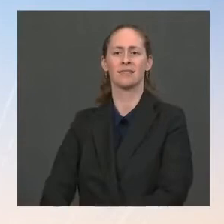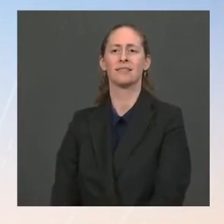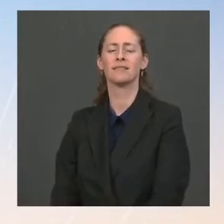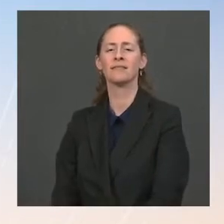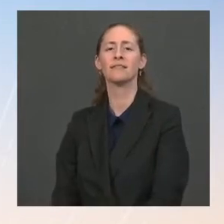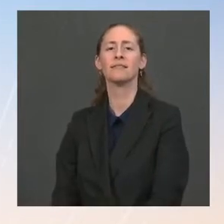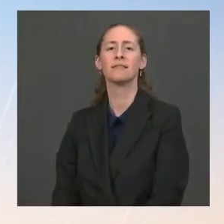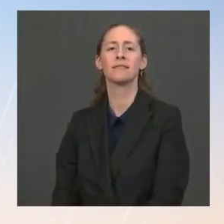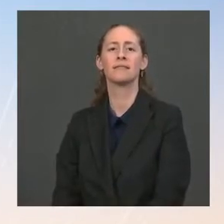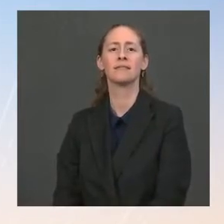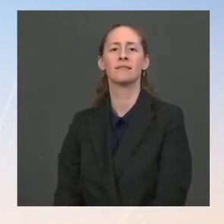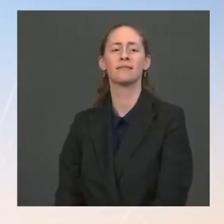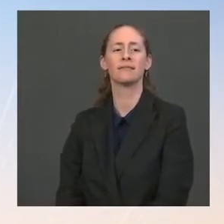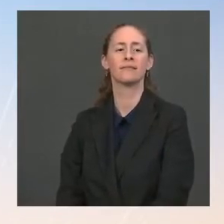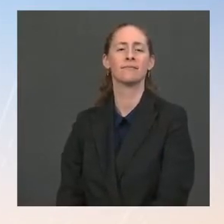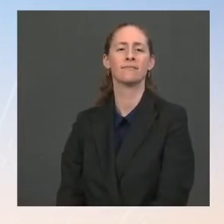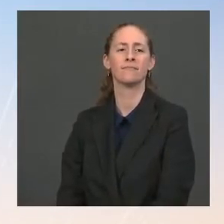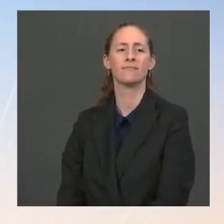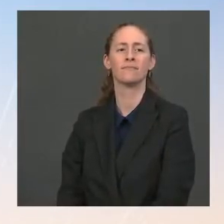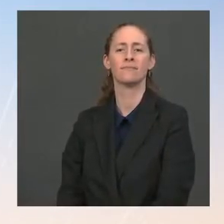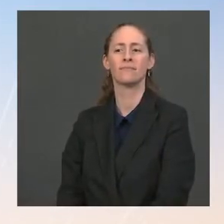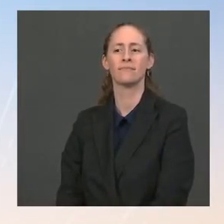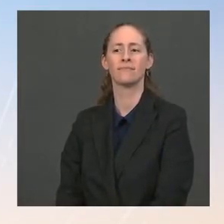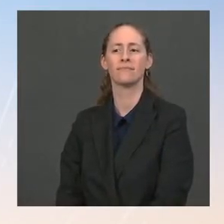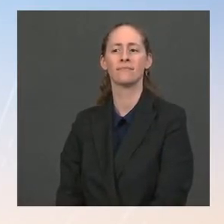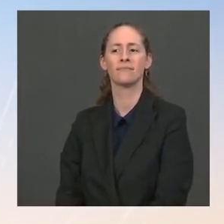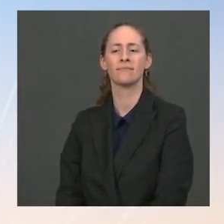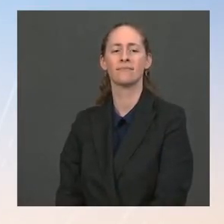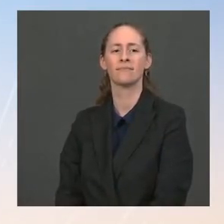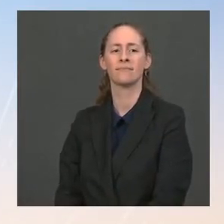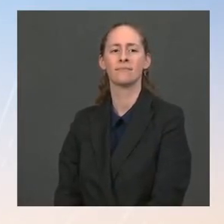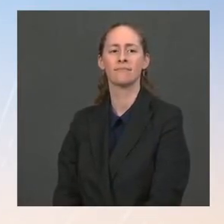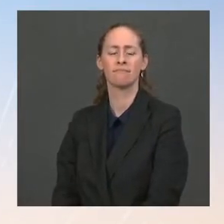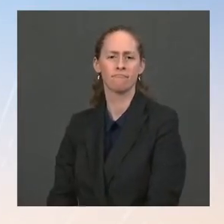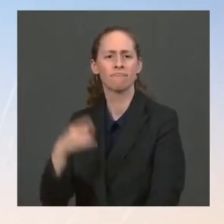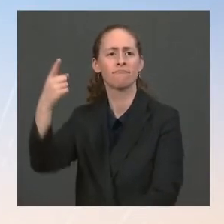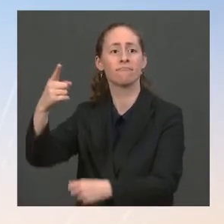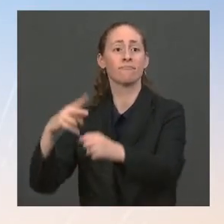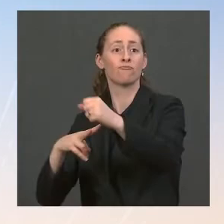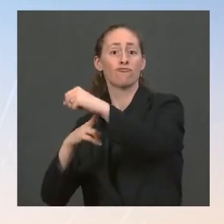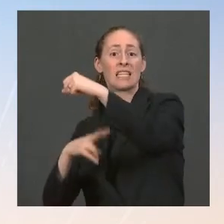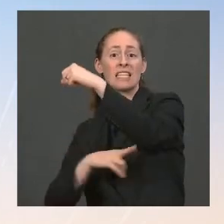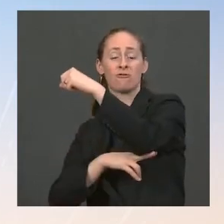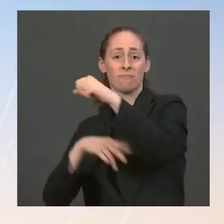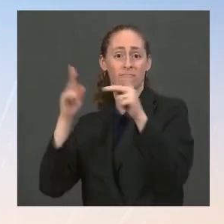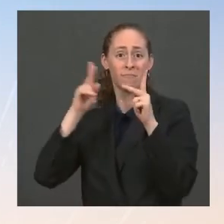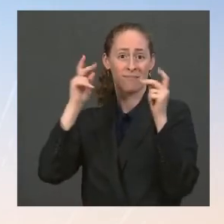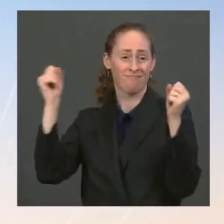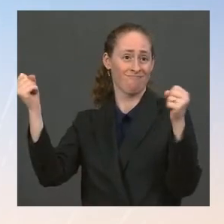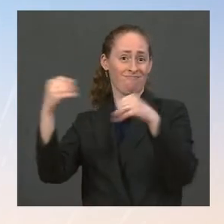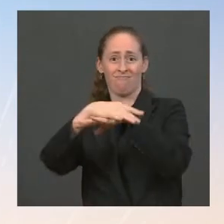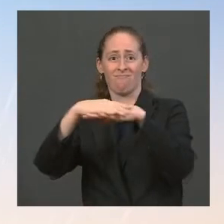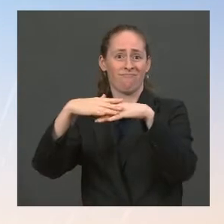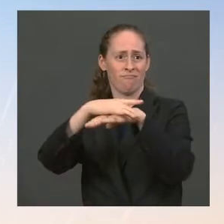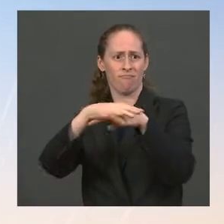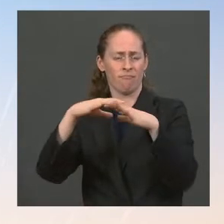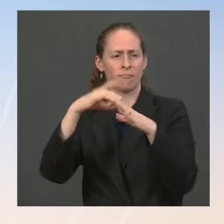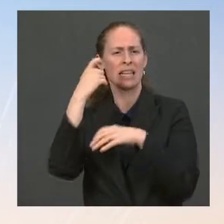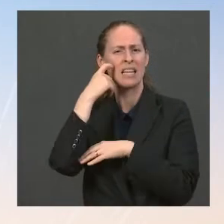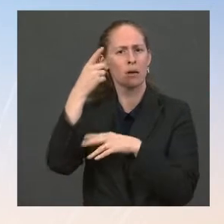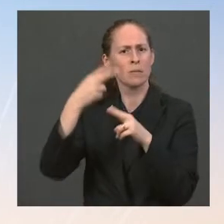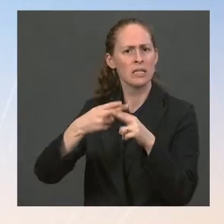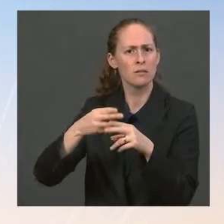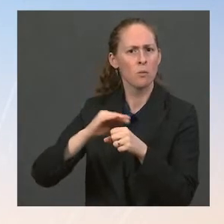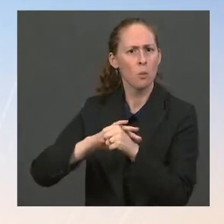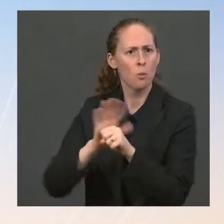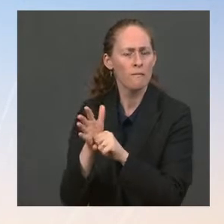Rachel have a question. Congregation under the bridge, been congregating there, you're just mentioning COVID. What is the situation